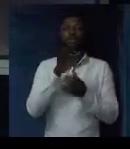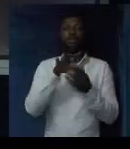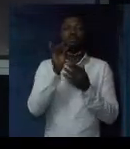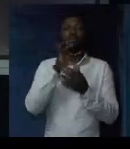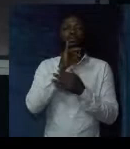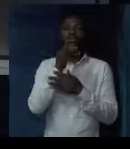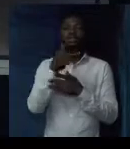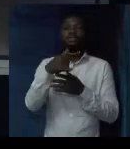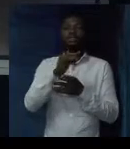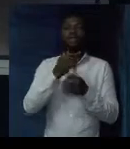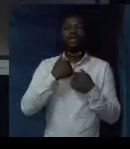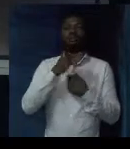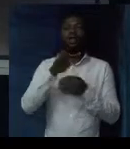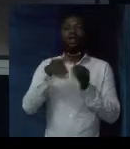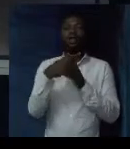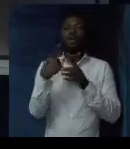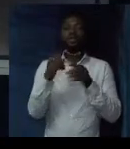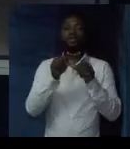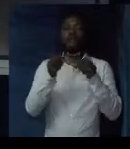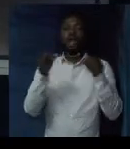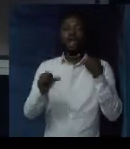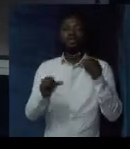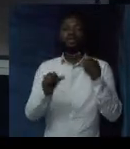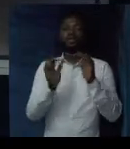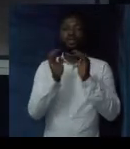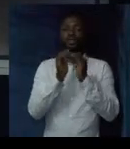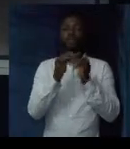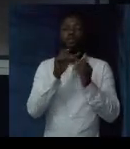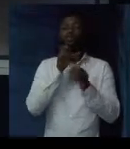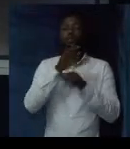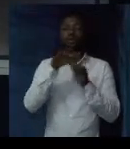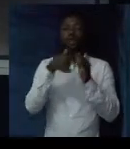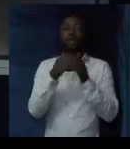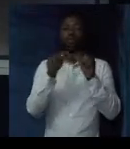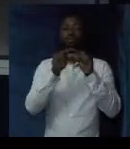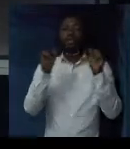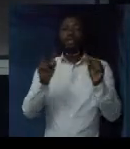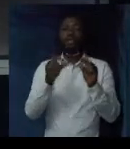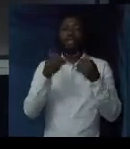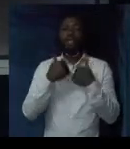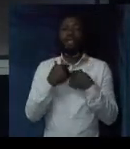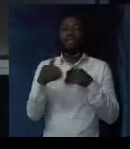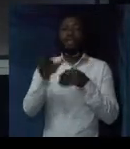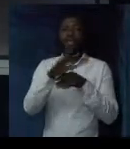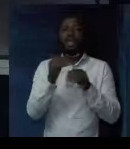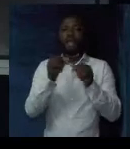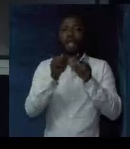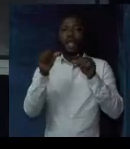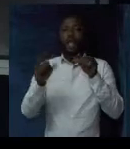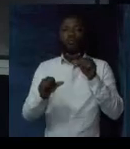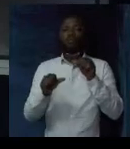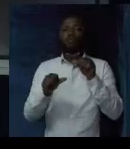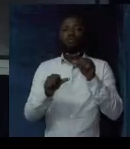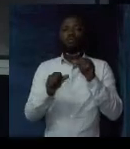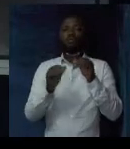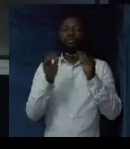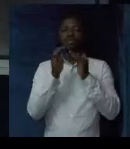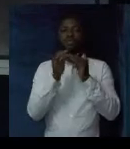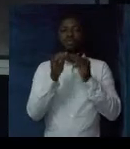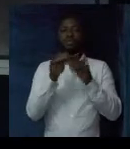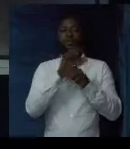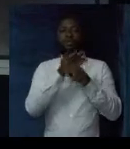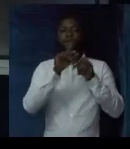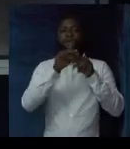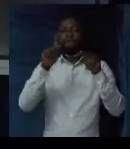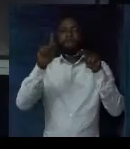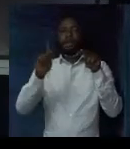is the first one. They have all the angles equal. No, not all quadrilaterals have their angles equal. I mean, a parallelogram will